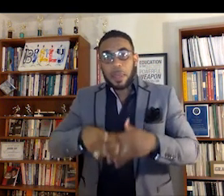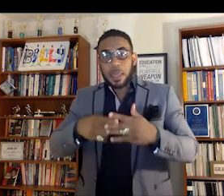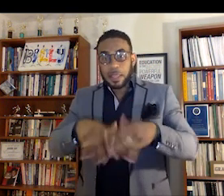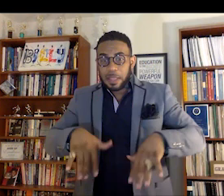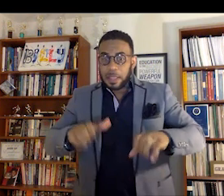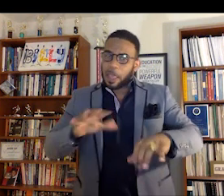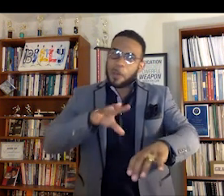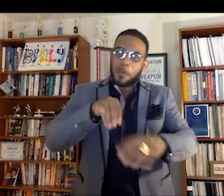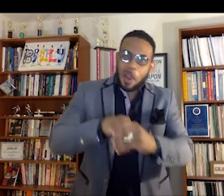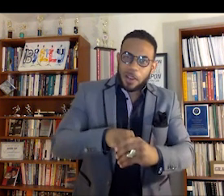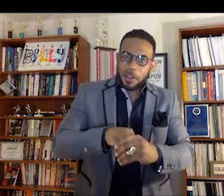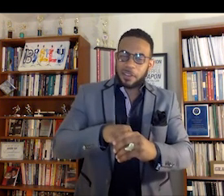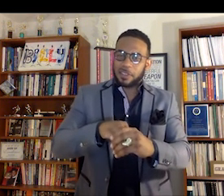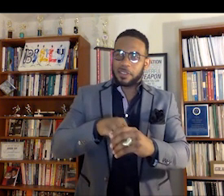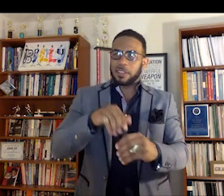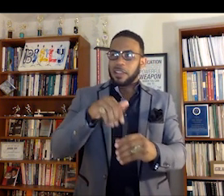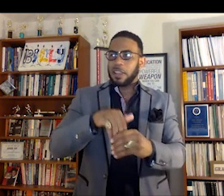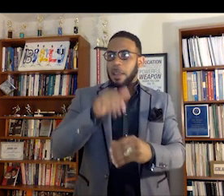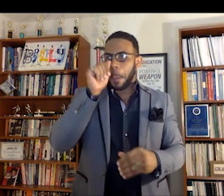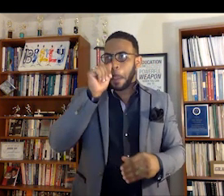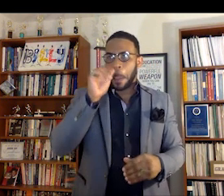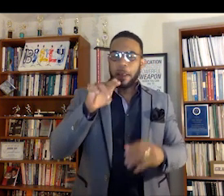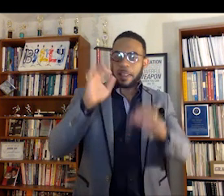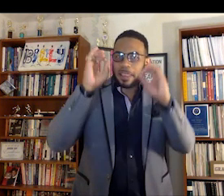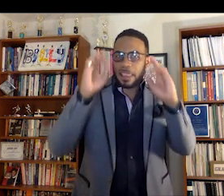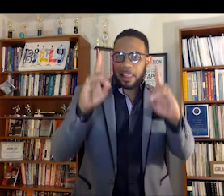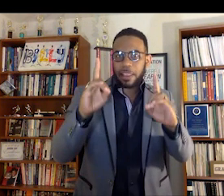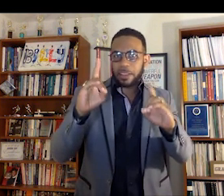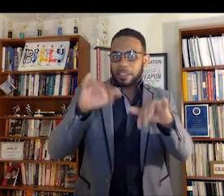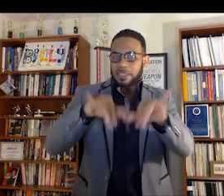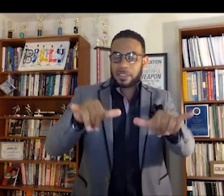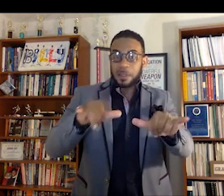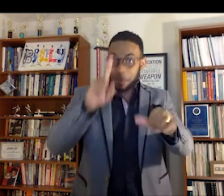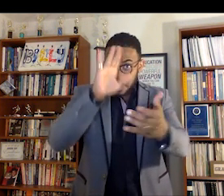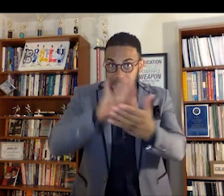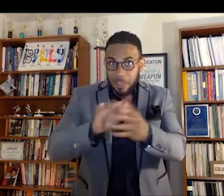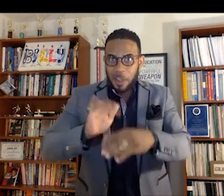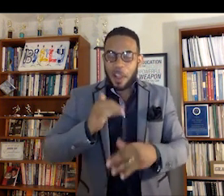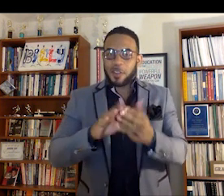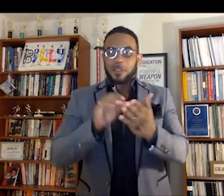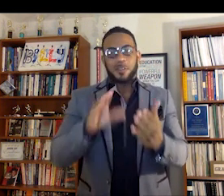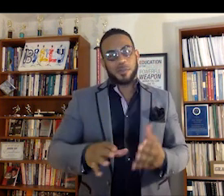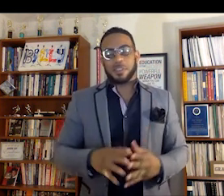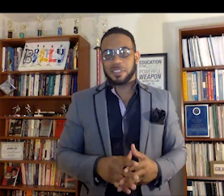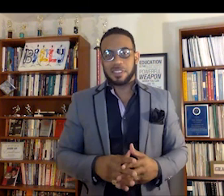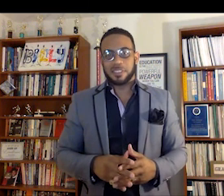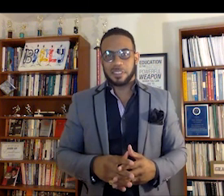take part in the education system and believe in our students.